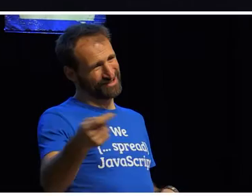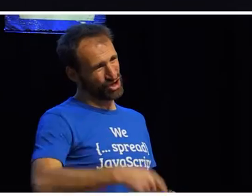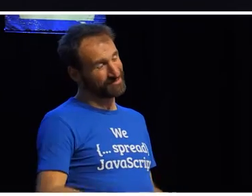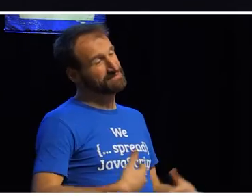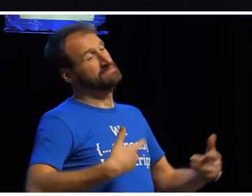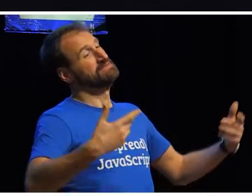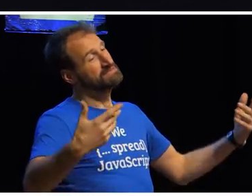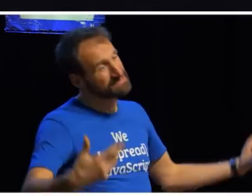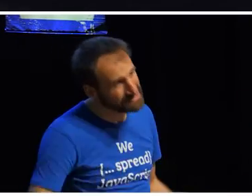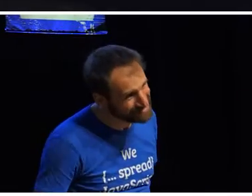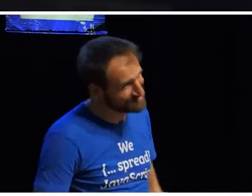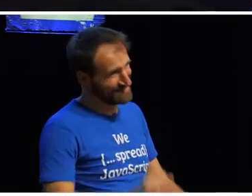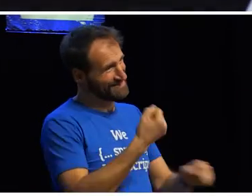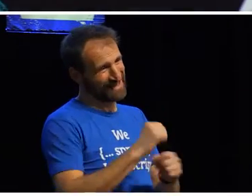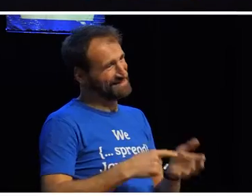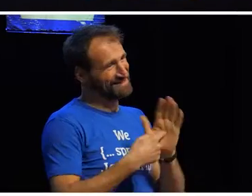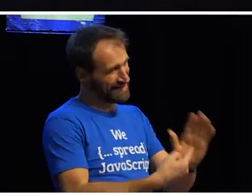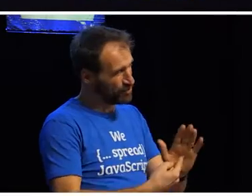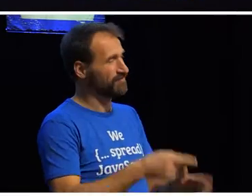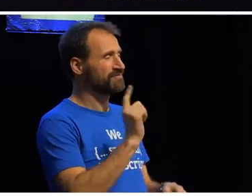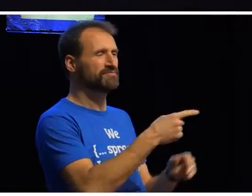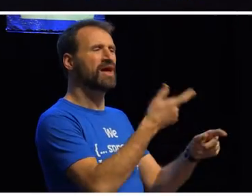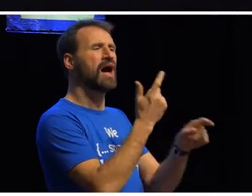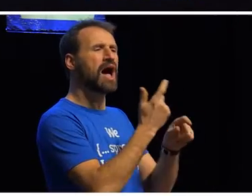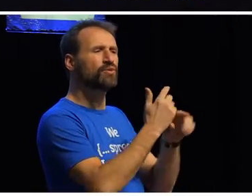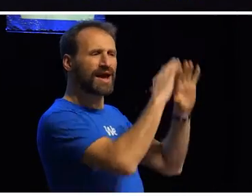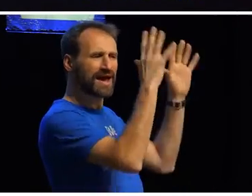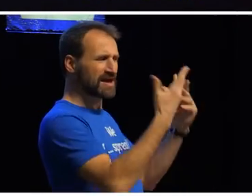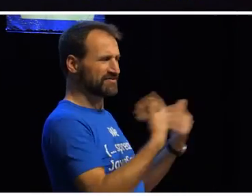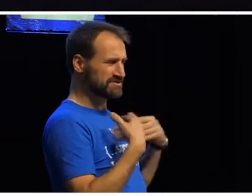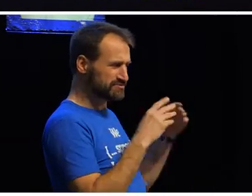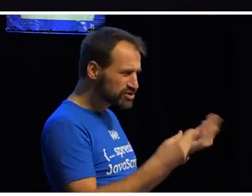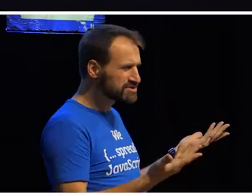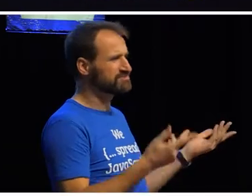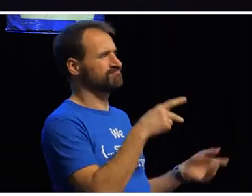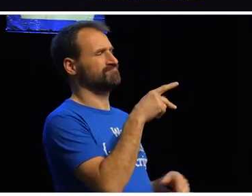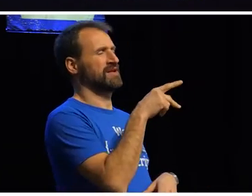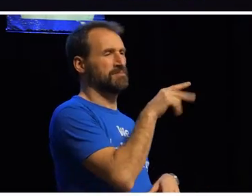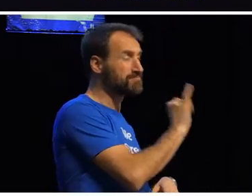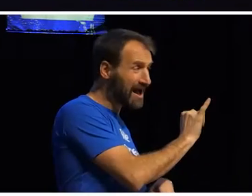I used, a Pi and motion sensor and camera module and just wires.